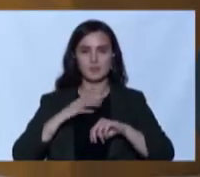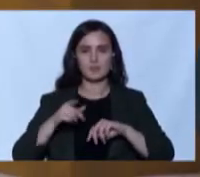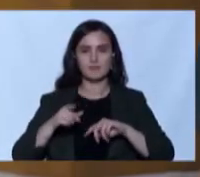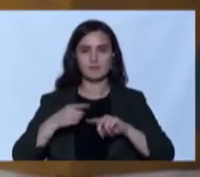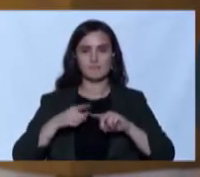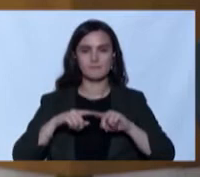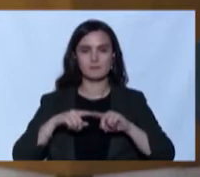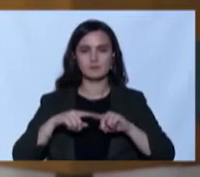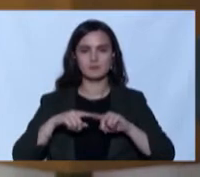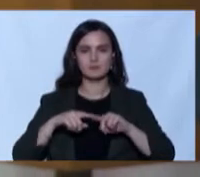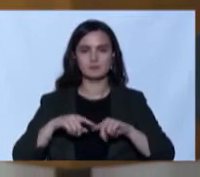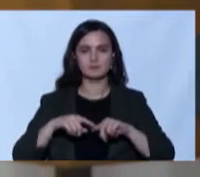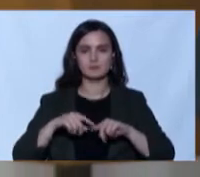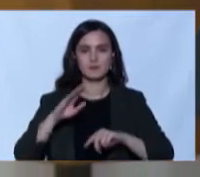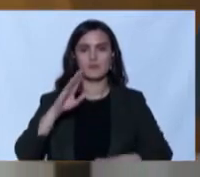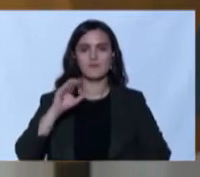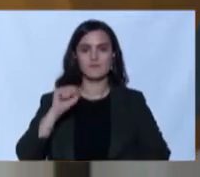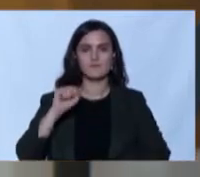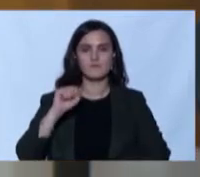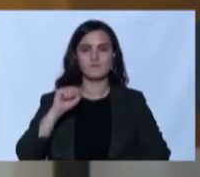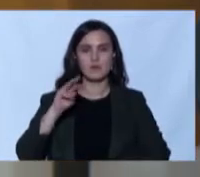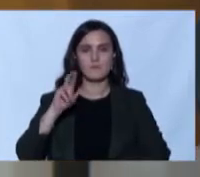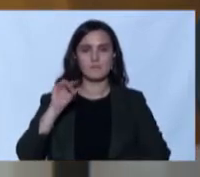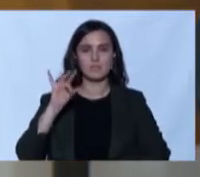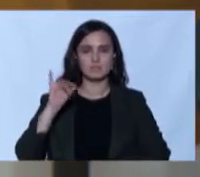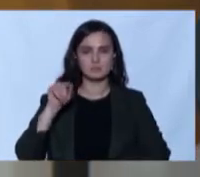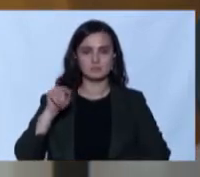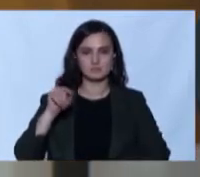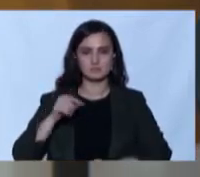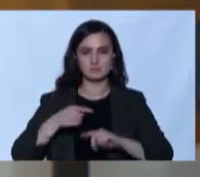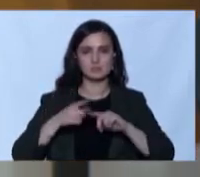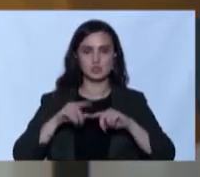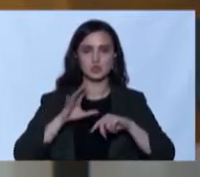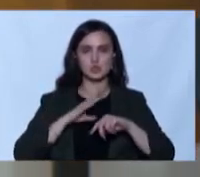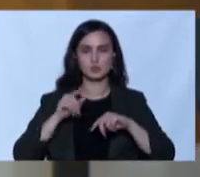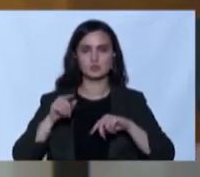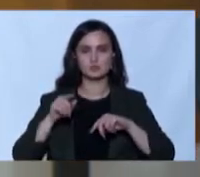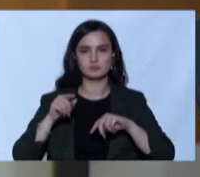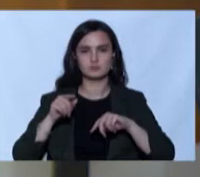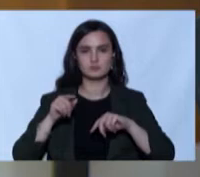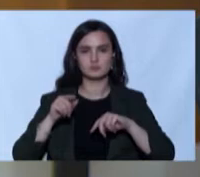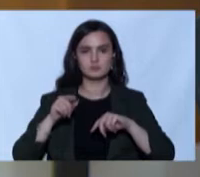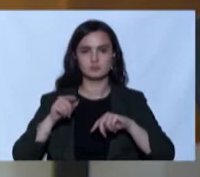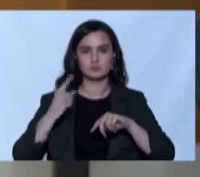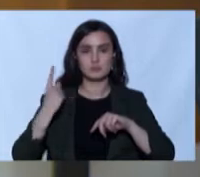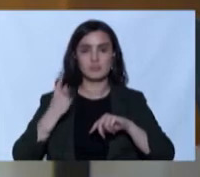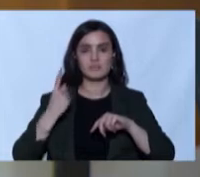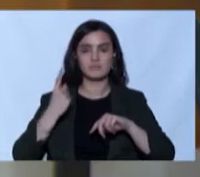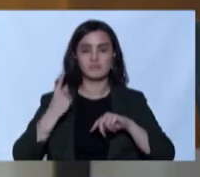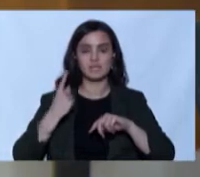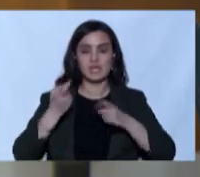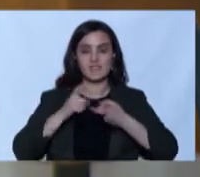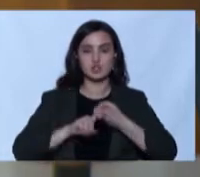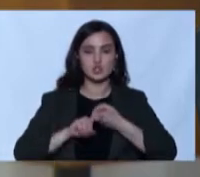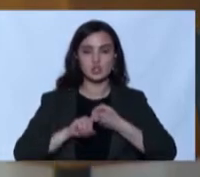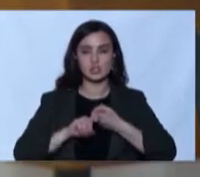of today, Vampire. And it set the first